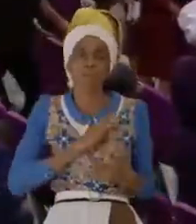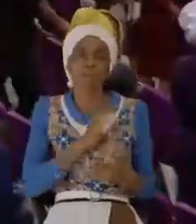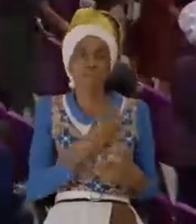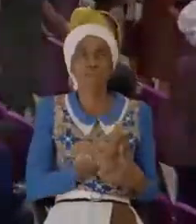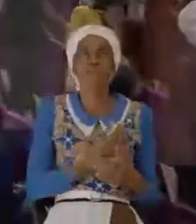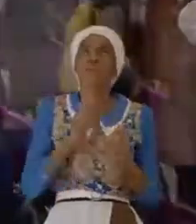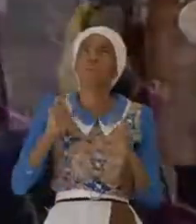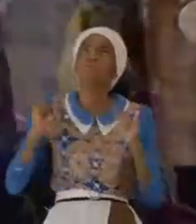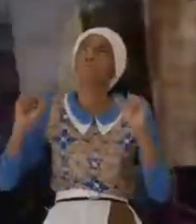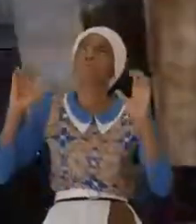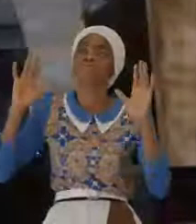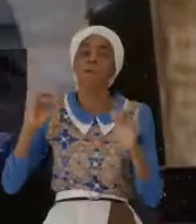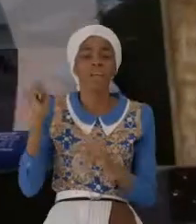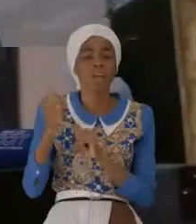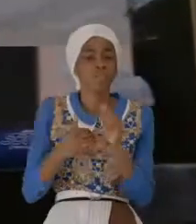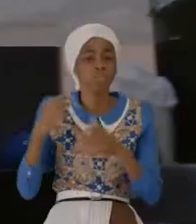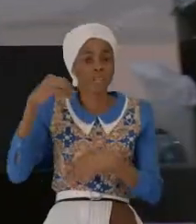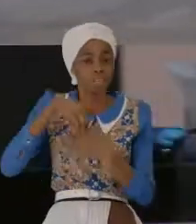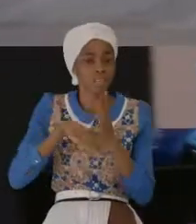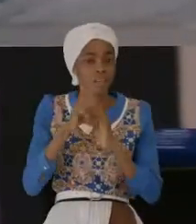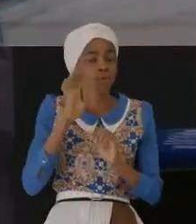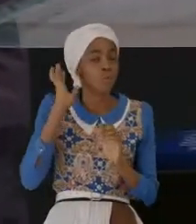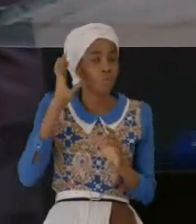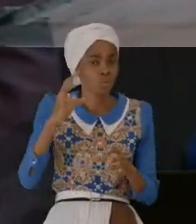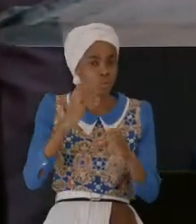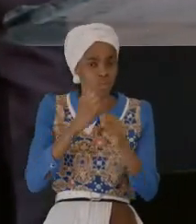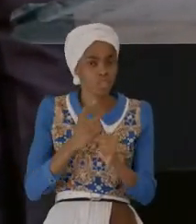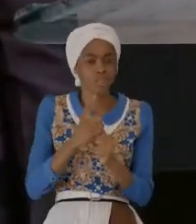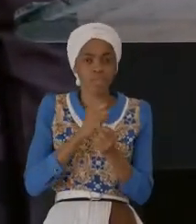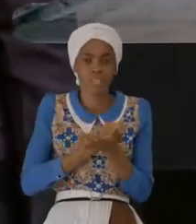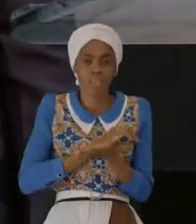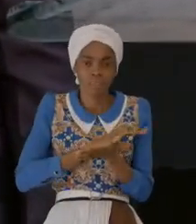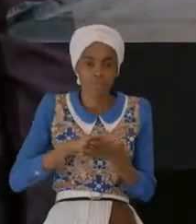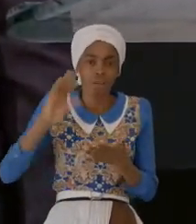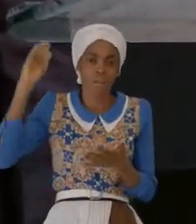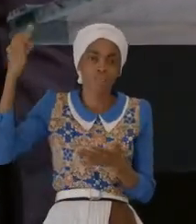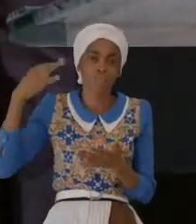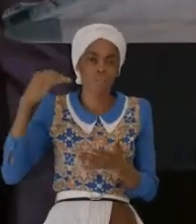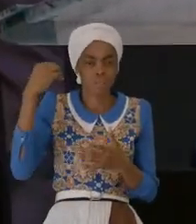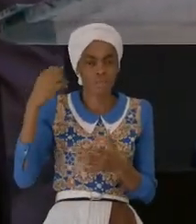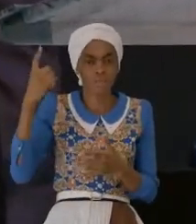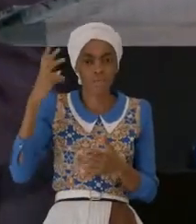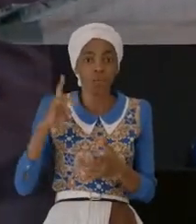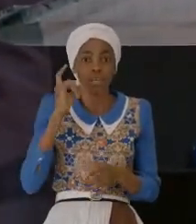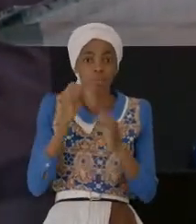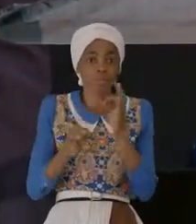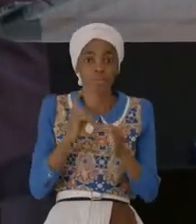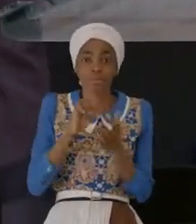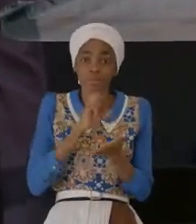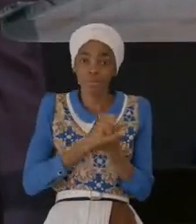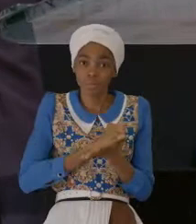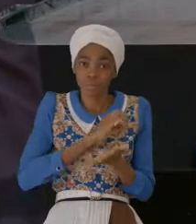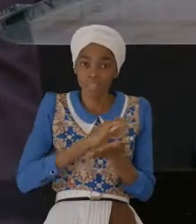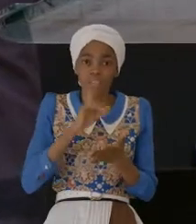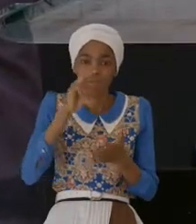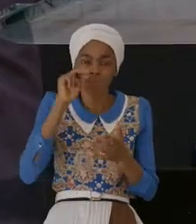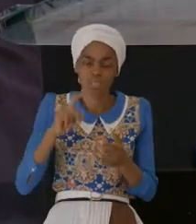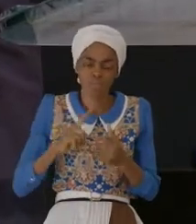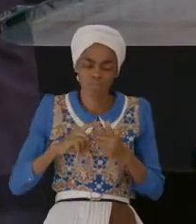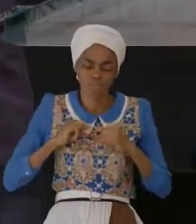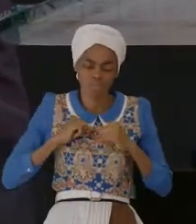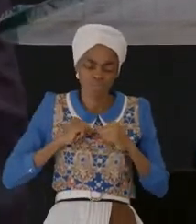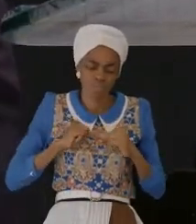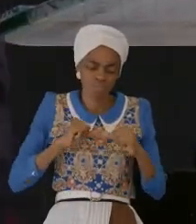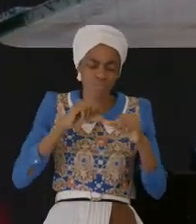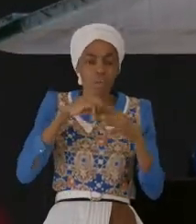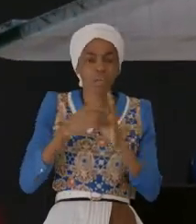sanctifying grace of God if you're Sanctified you need to be stable and steady and you need to remain solid in the